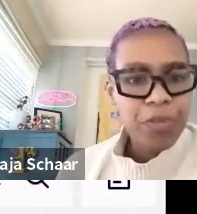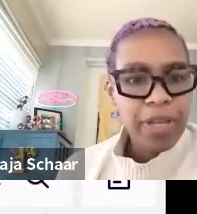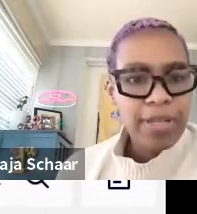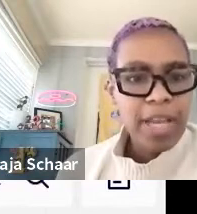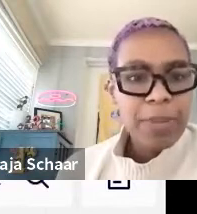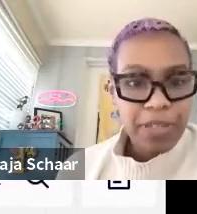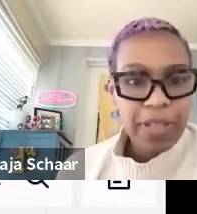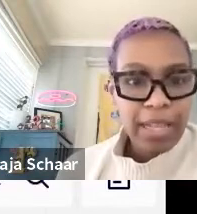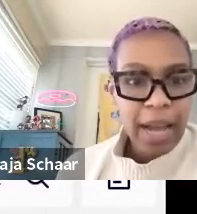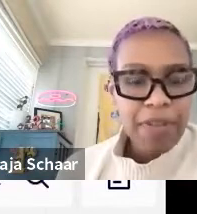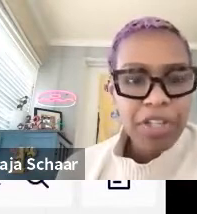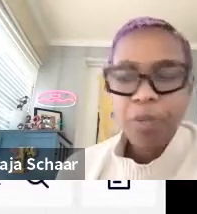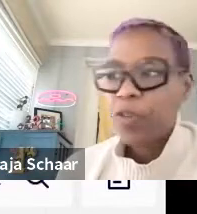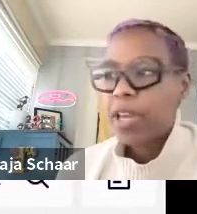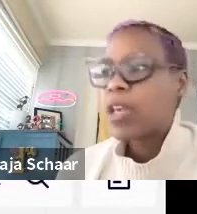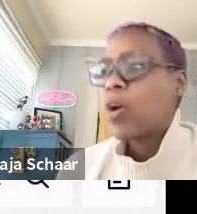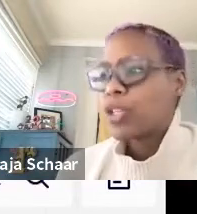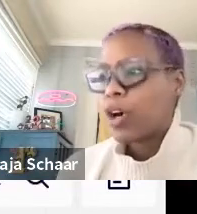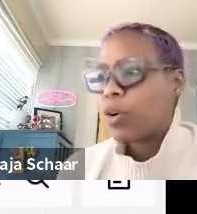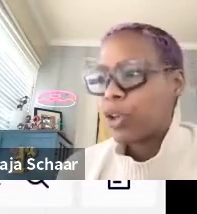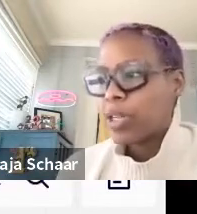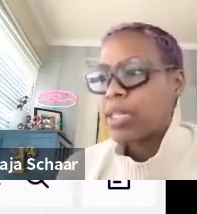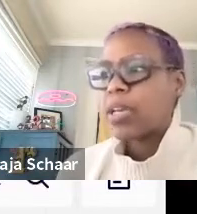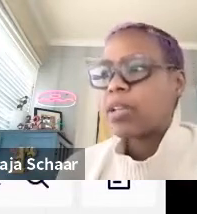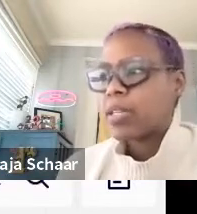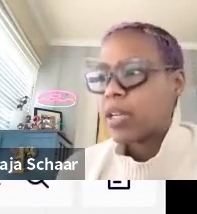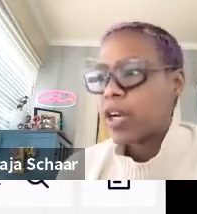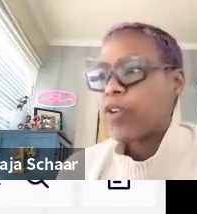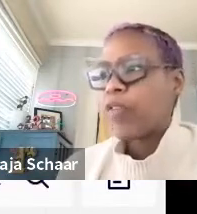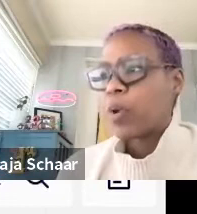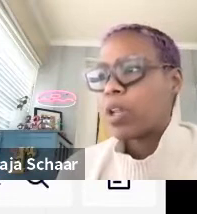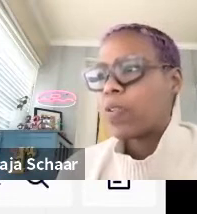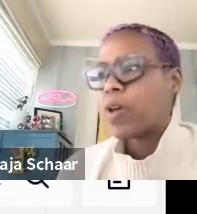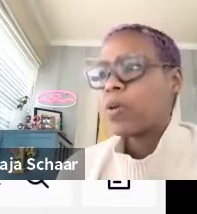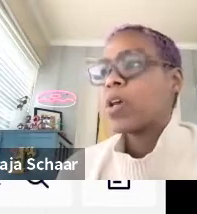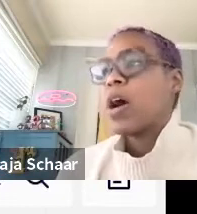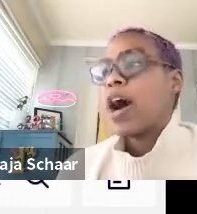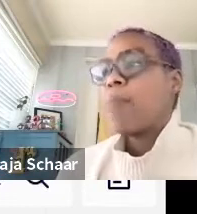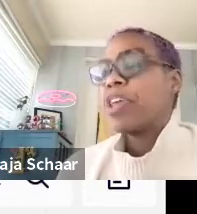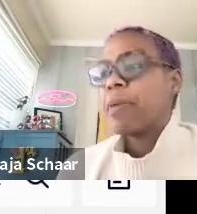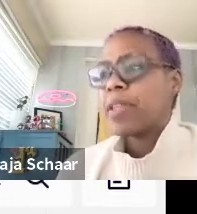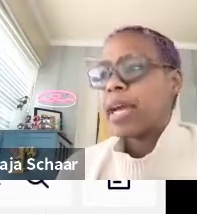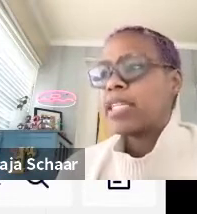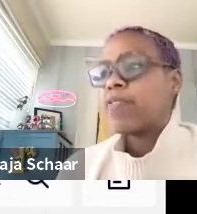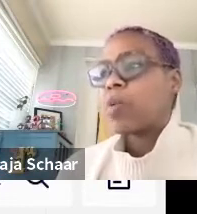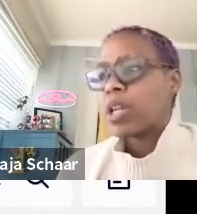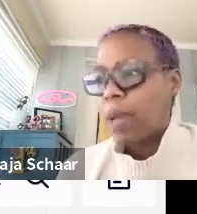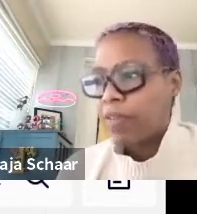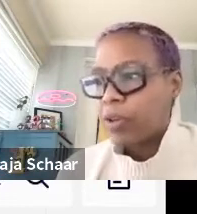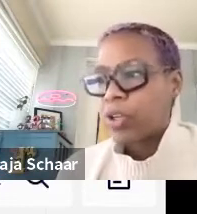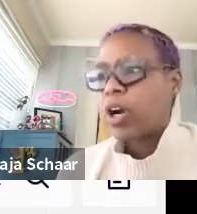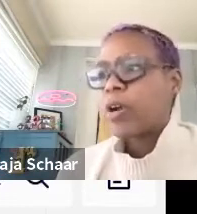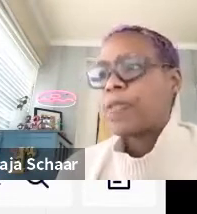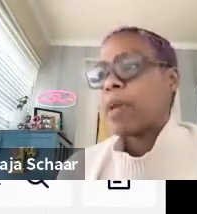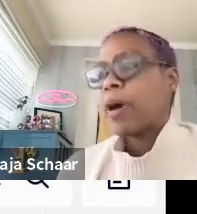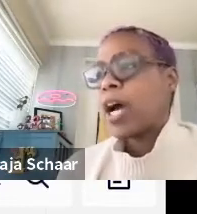disaster movies, specifically climate fiction movies, which are all, you can see a list here if you ever want to look at those. Thinking about this idea of what climate